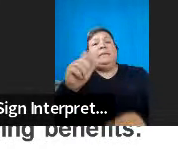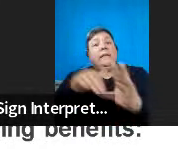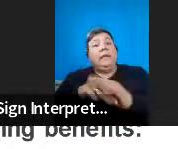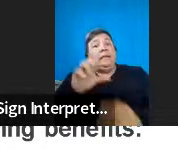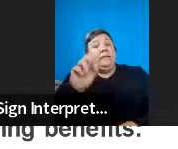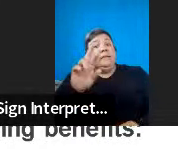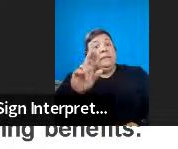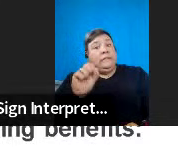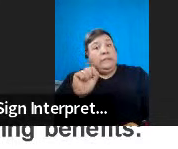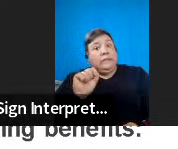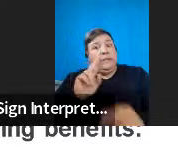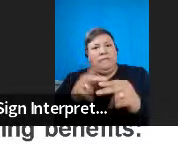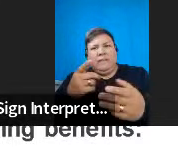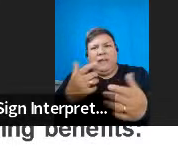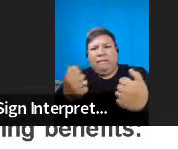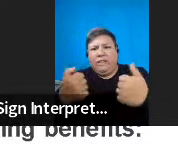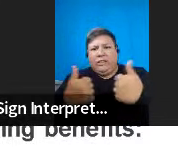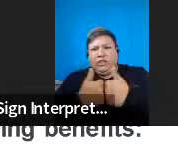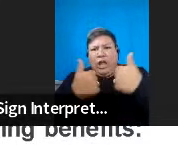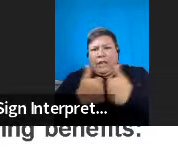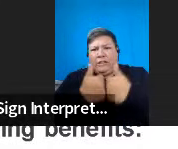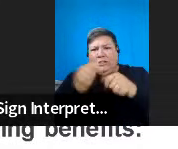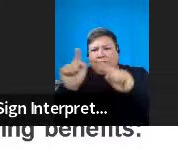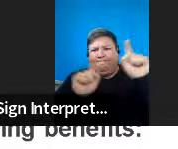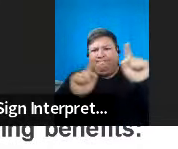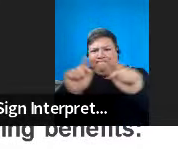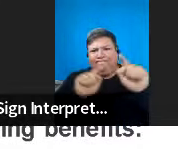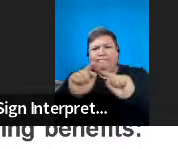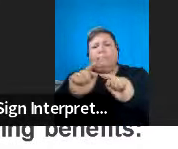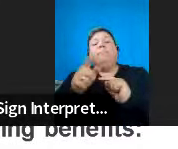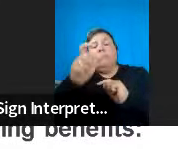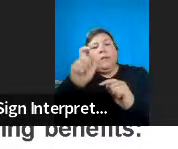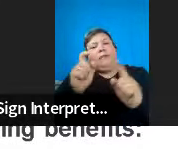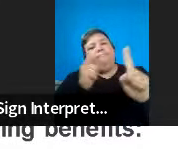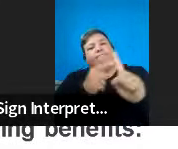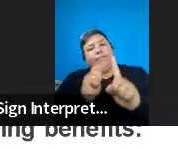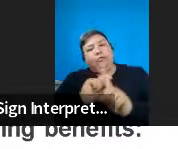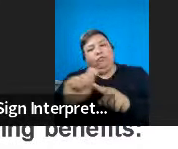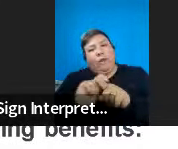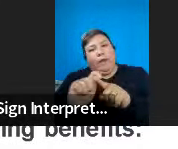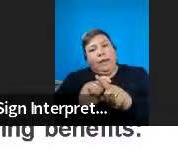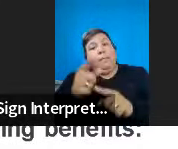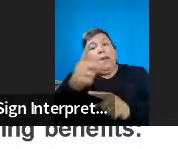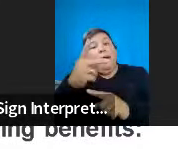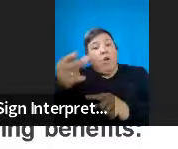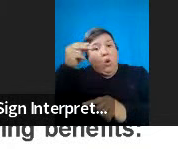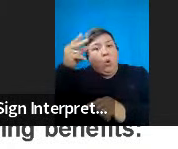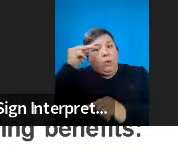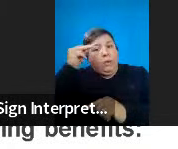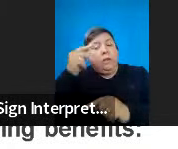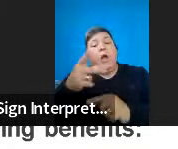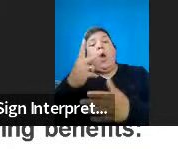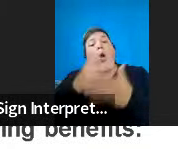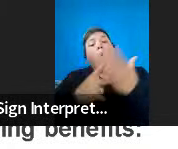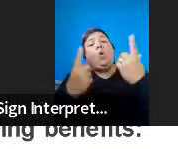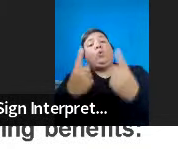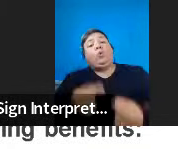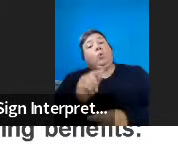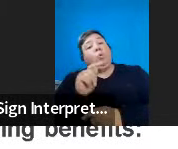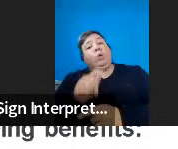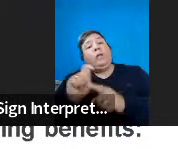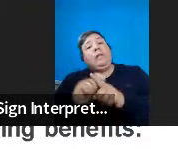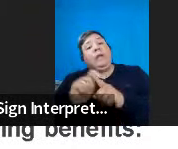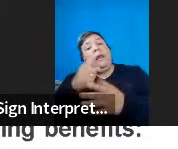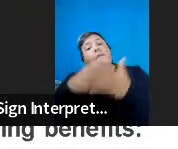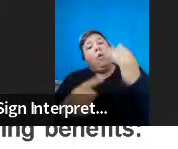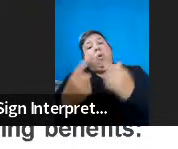are challenged somehow. Then they will do that, but it must be noted that they will not only do this training for 1